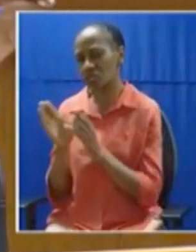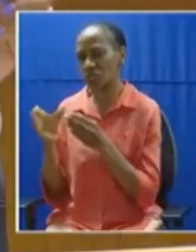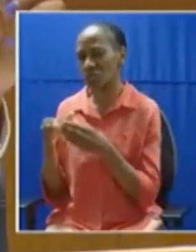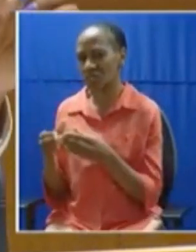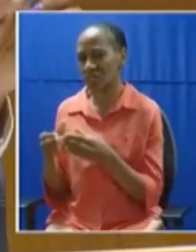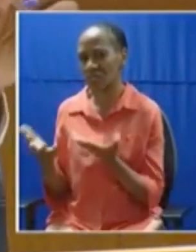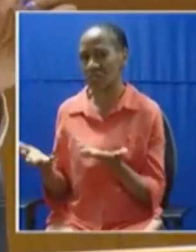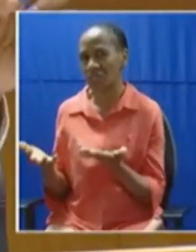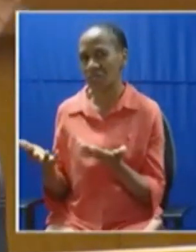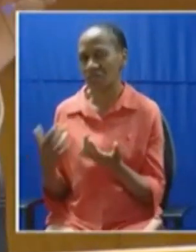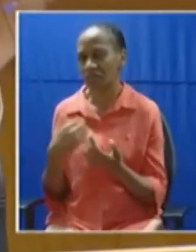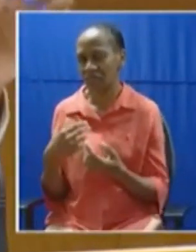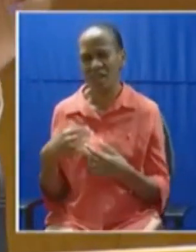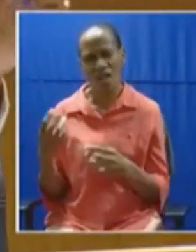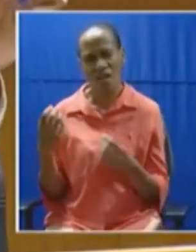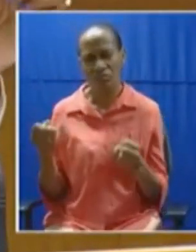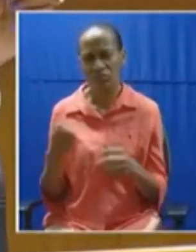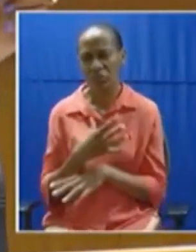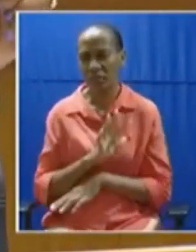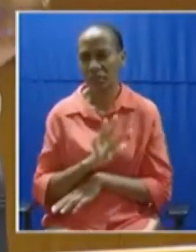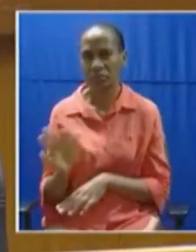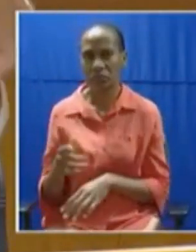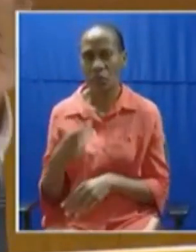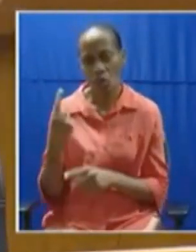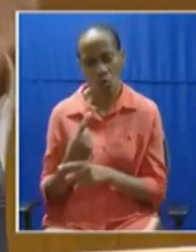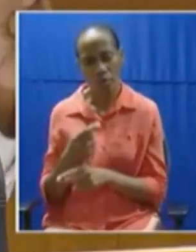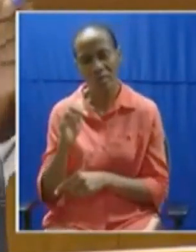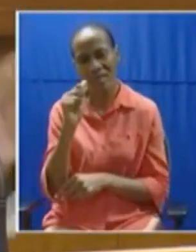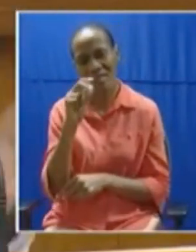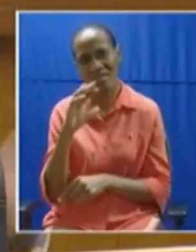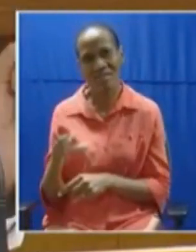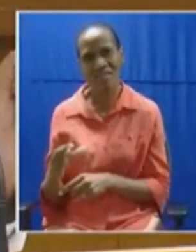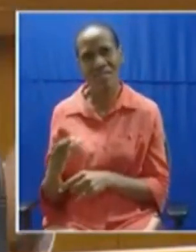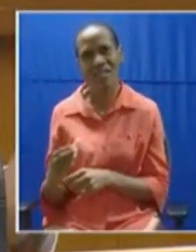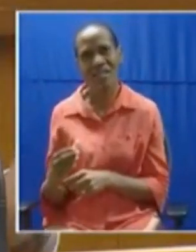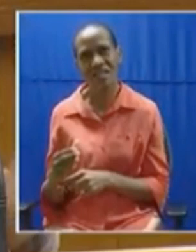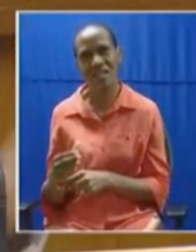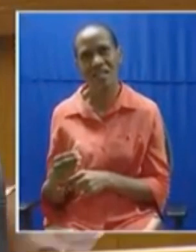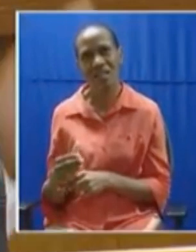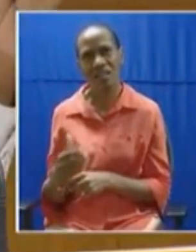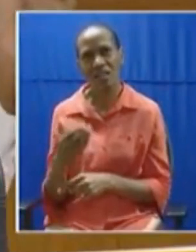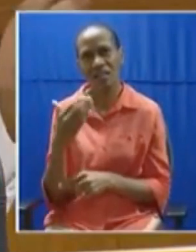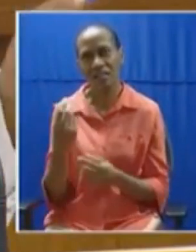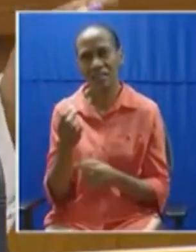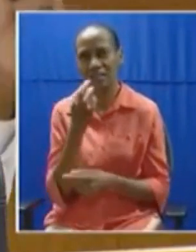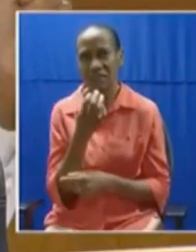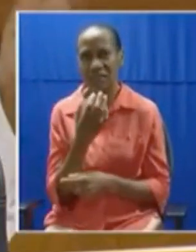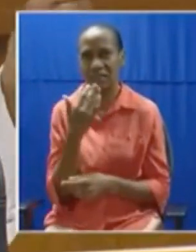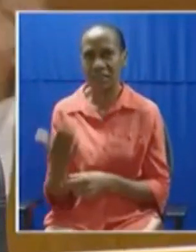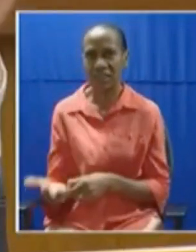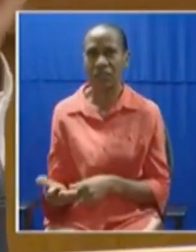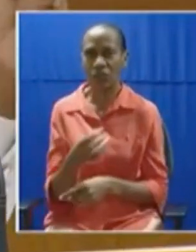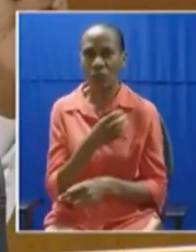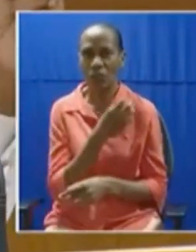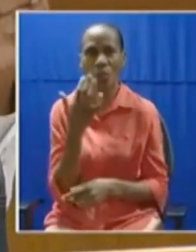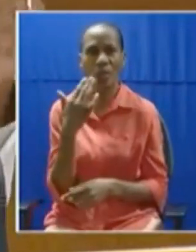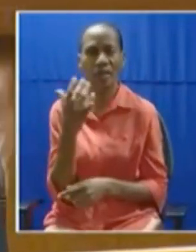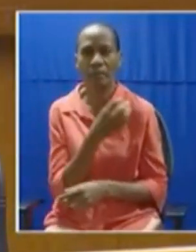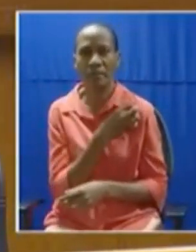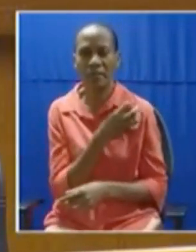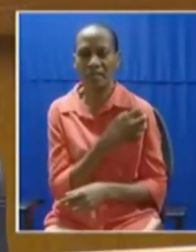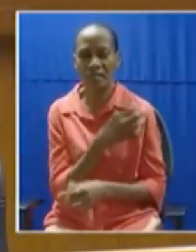is hardly surprising, considering how the ANC backed the deputy minister caught on camera assaulting a